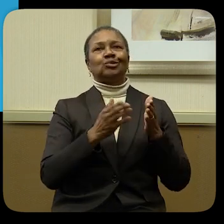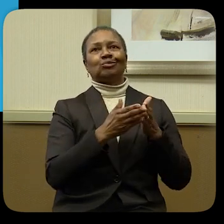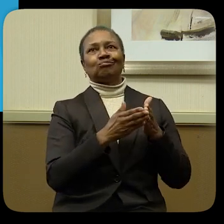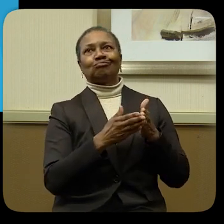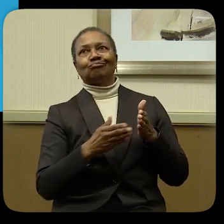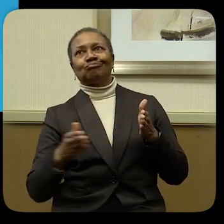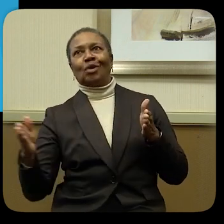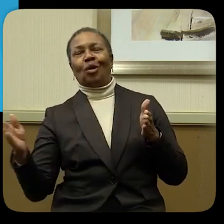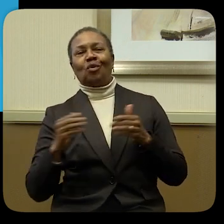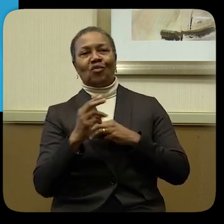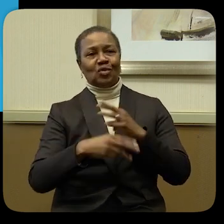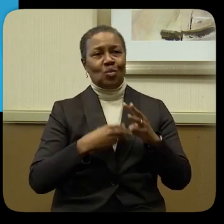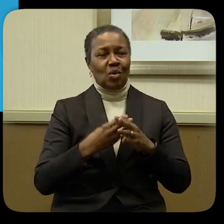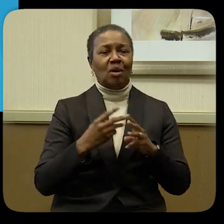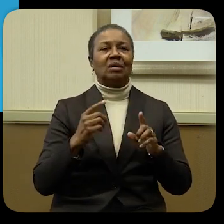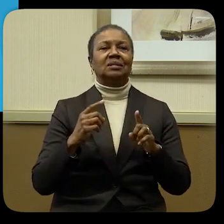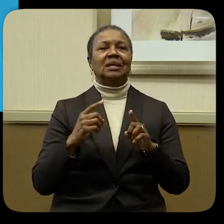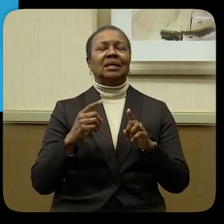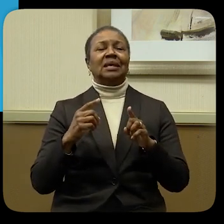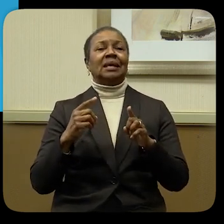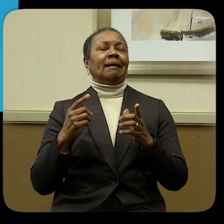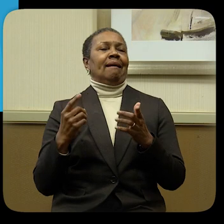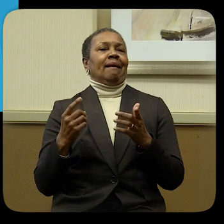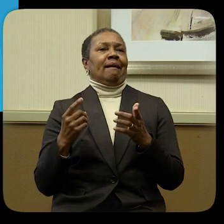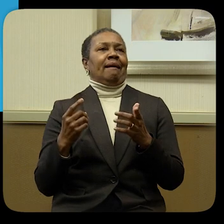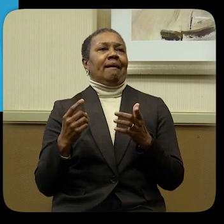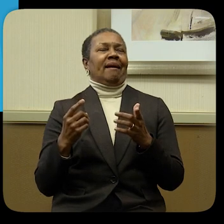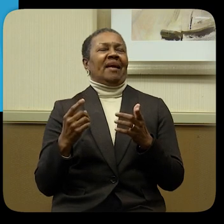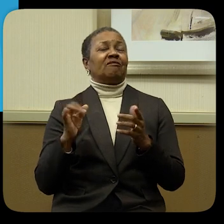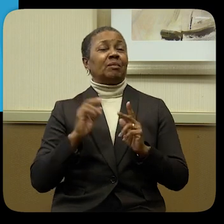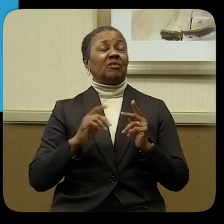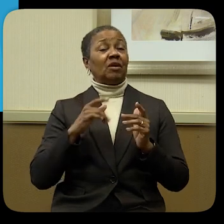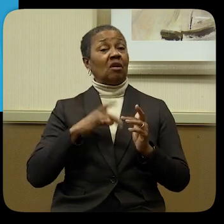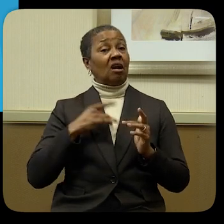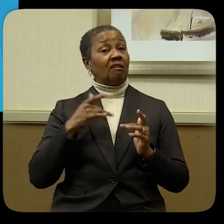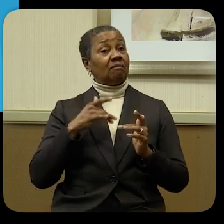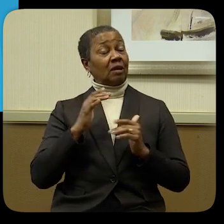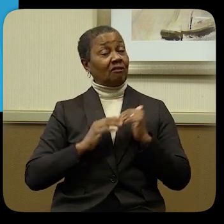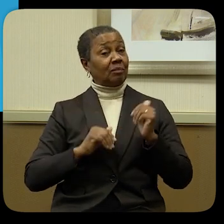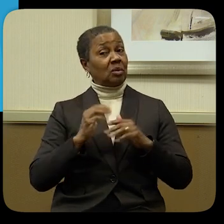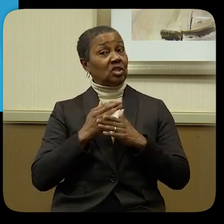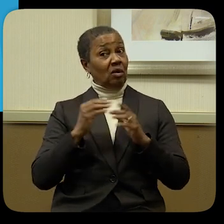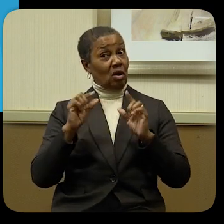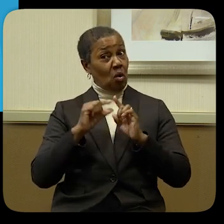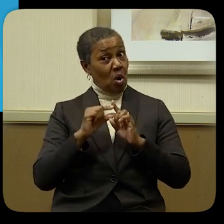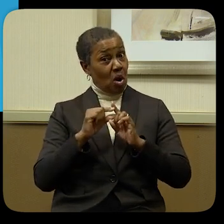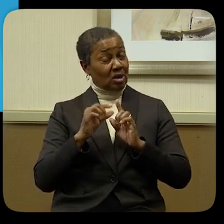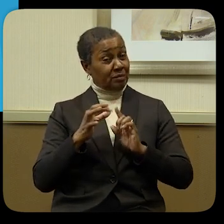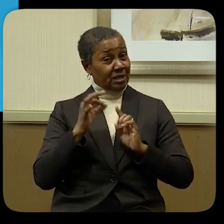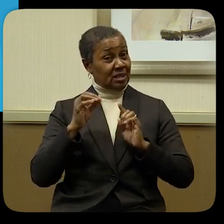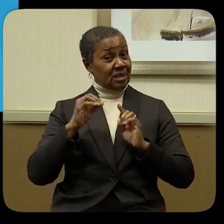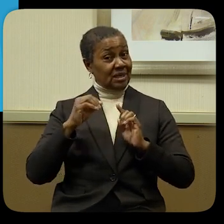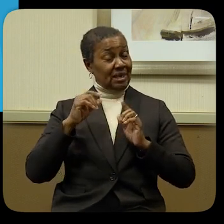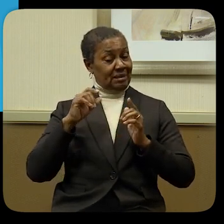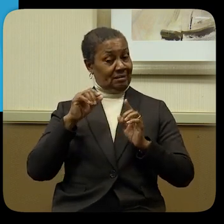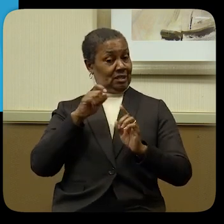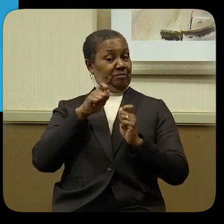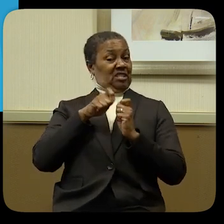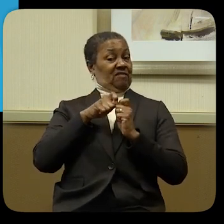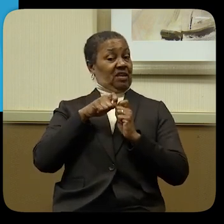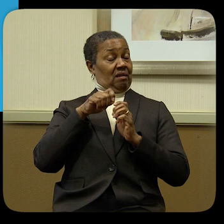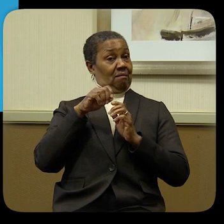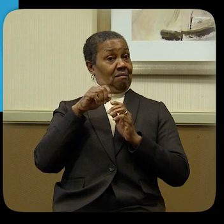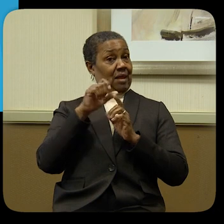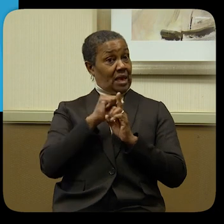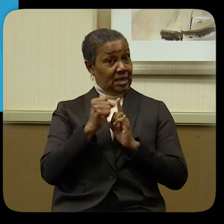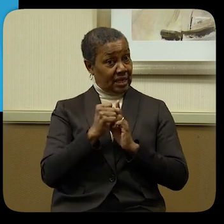world. So I think the important thing is if folks feel comfortable sharing a word with you, especially in the school context, treat that as a